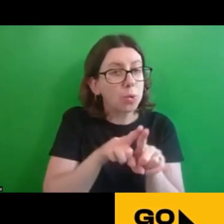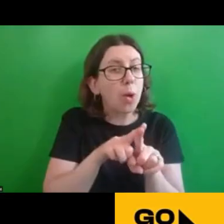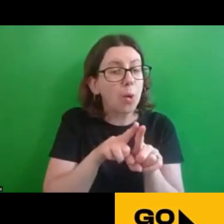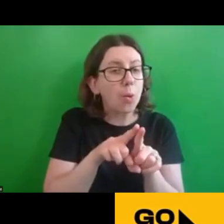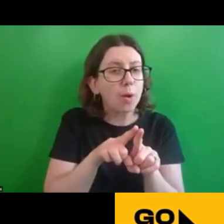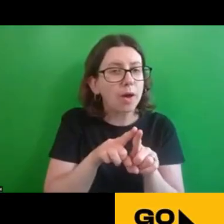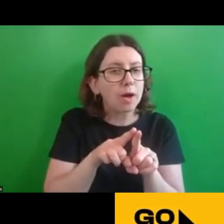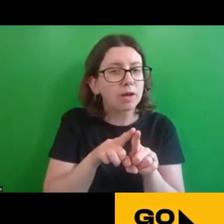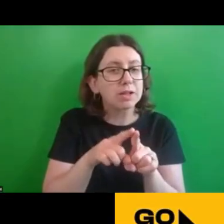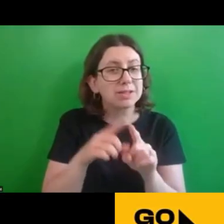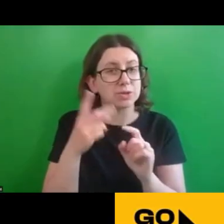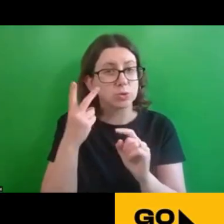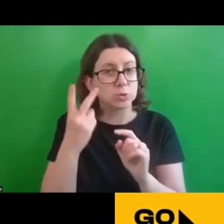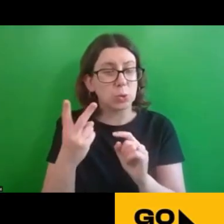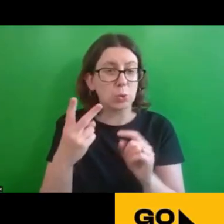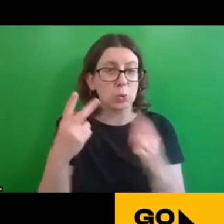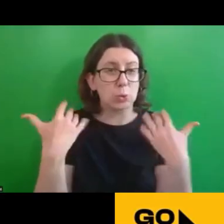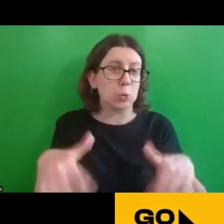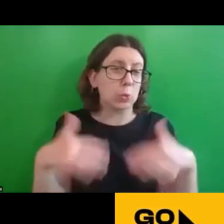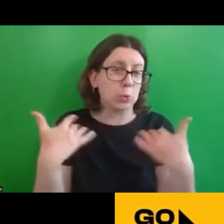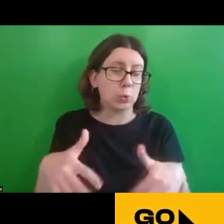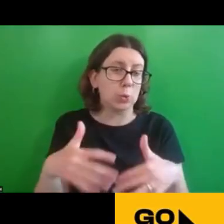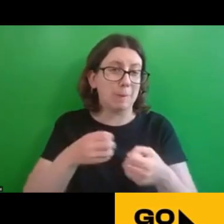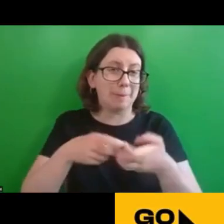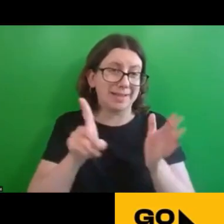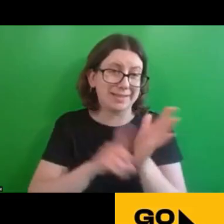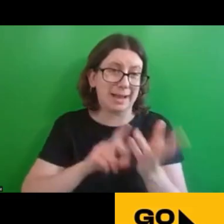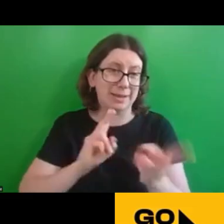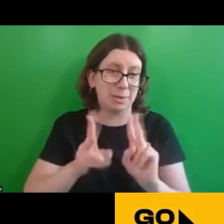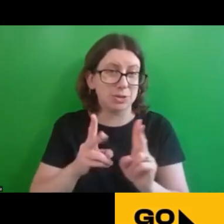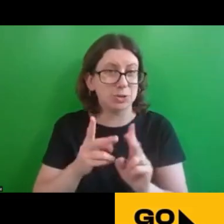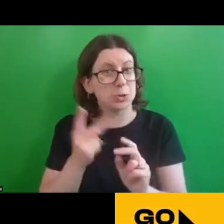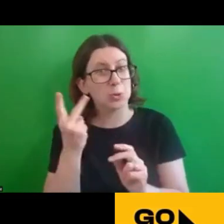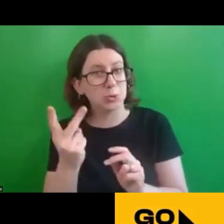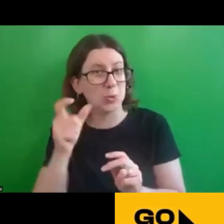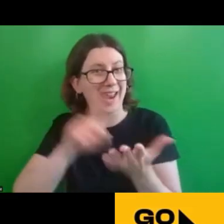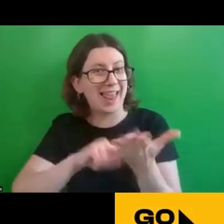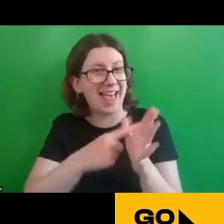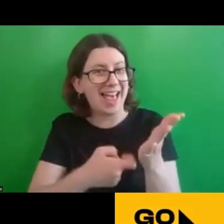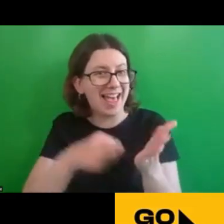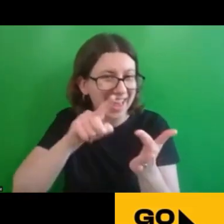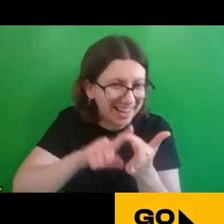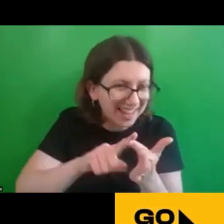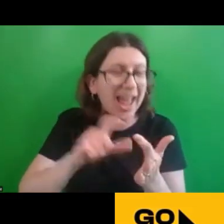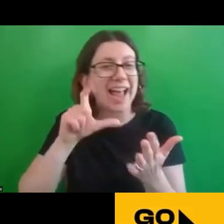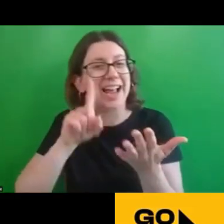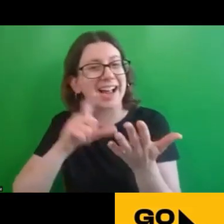to our two amazing interpreters, Claire and Claire. Thank you.